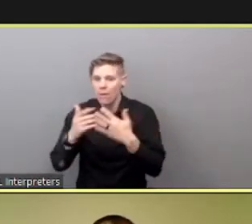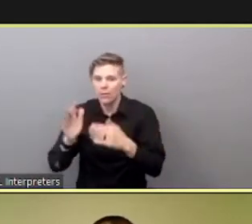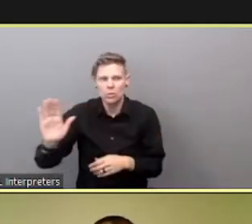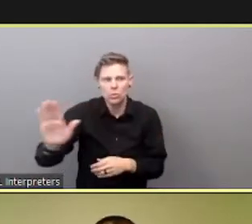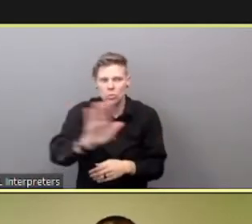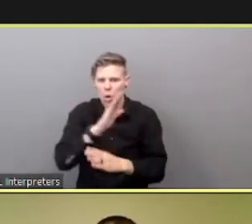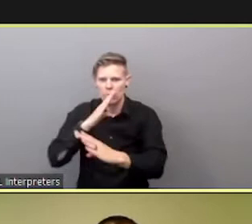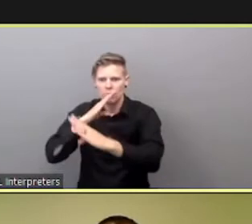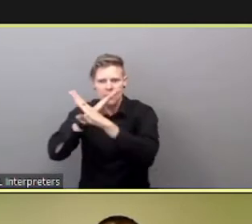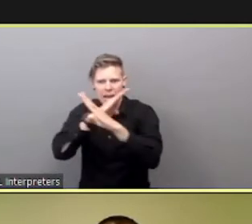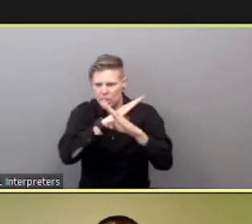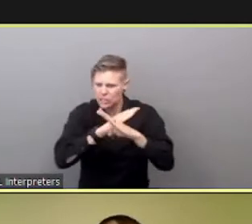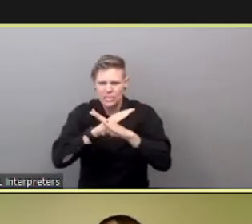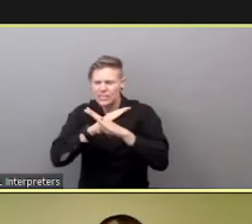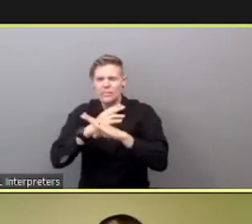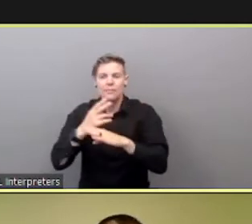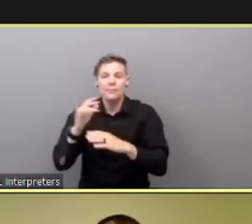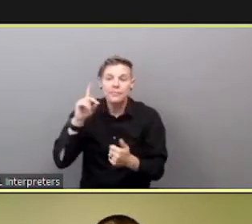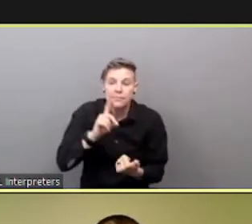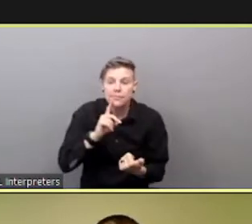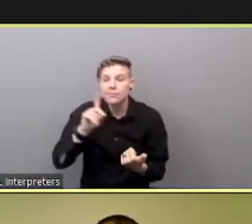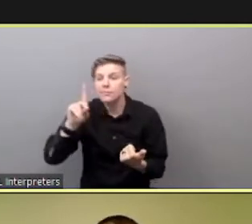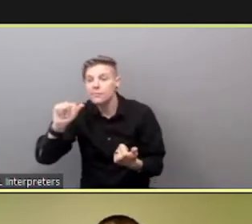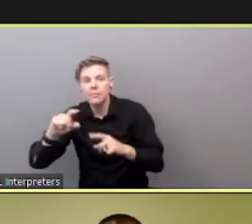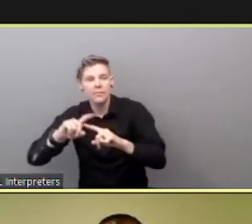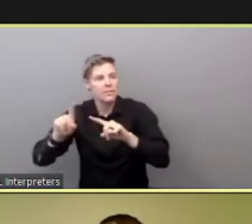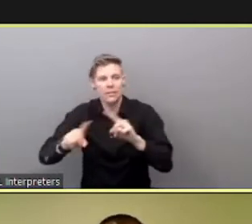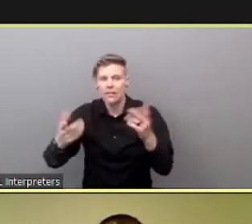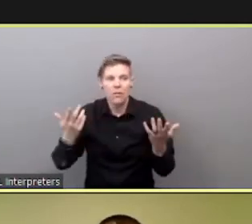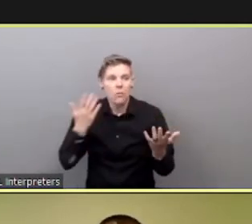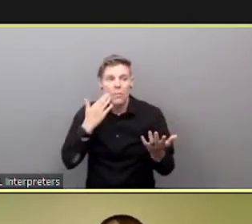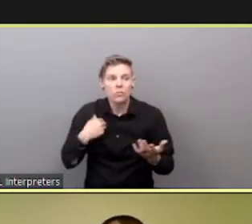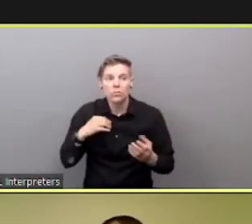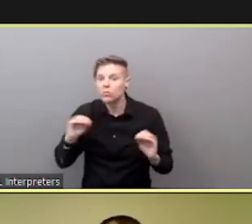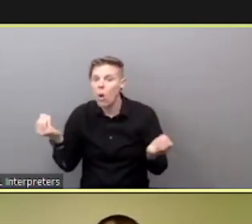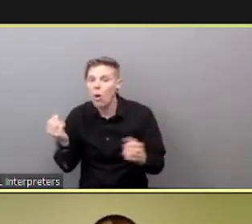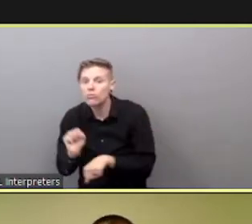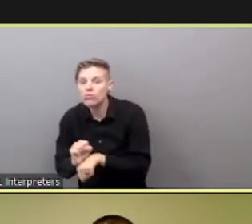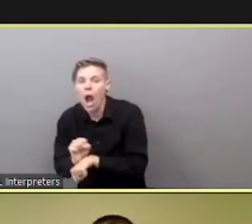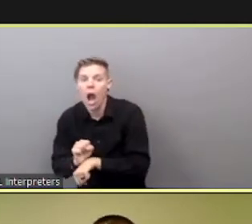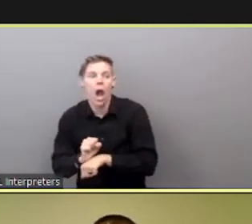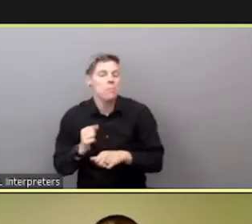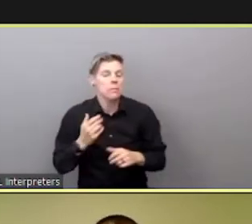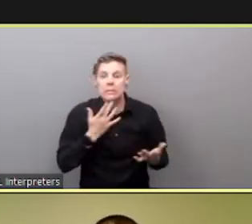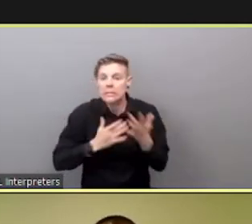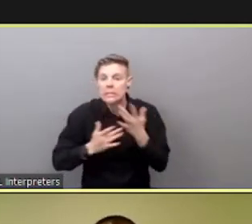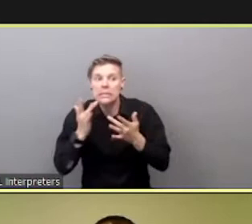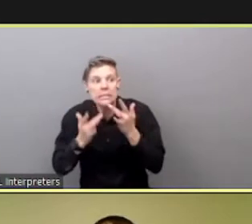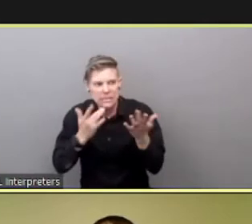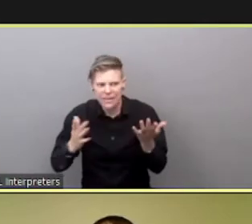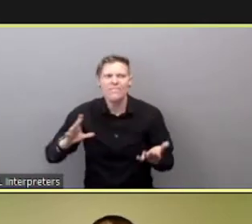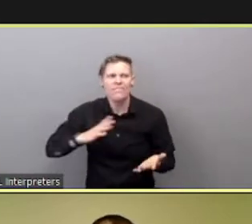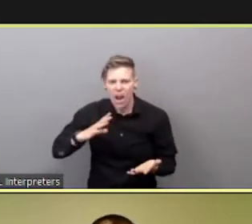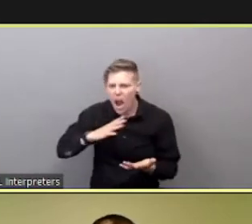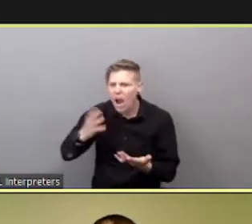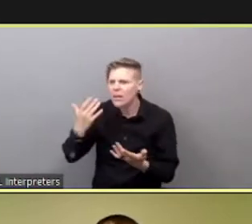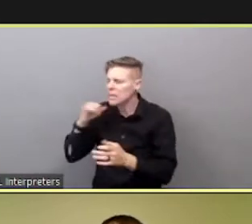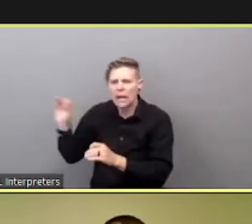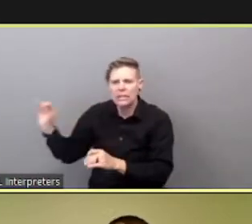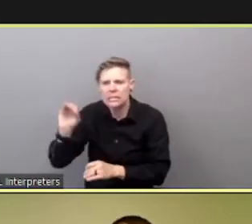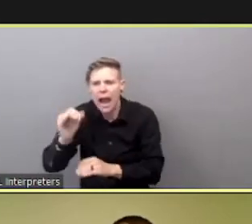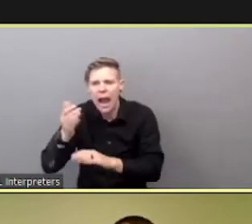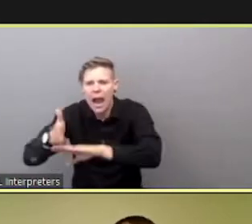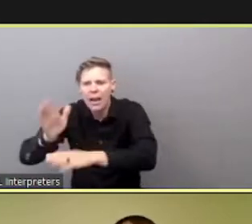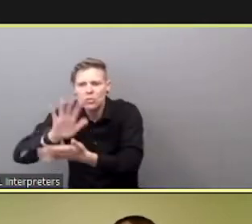assistance, assisting employers with developing after school tutoring spaces for children of their workers so